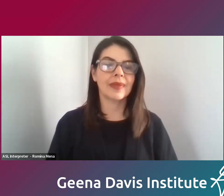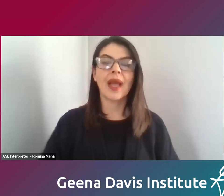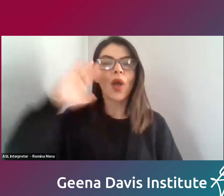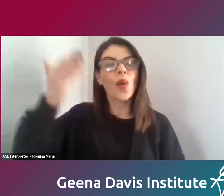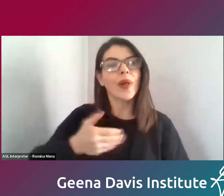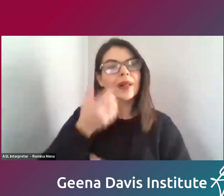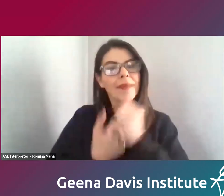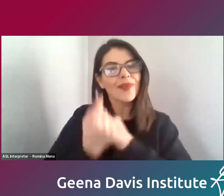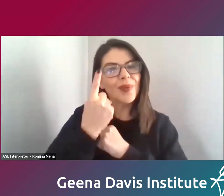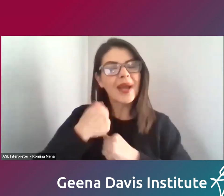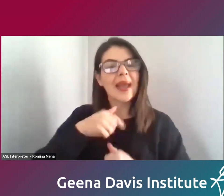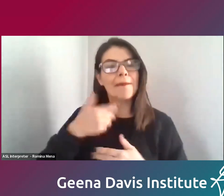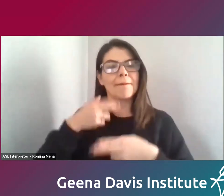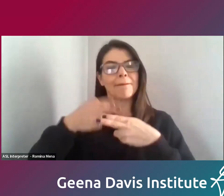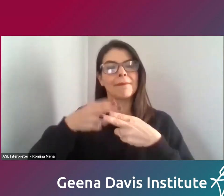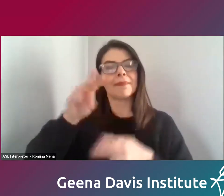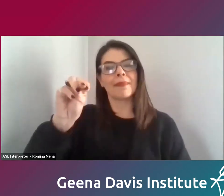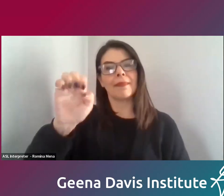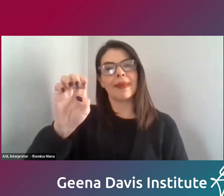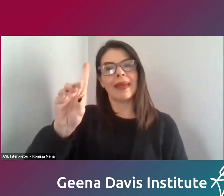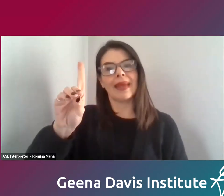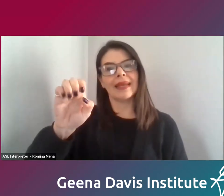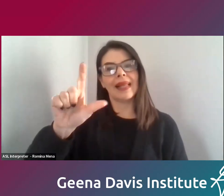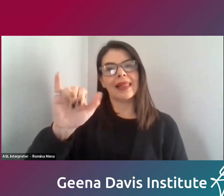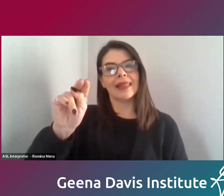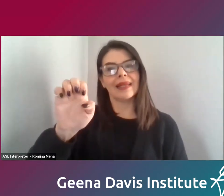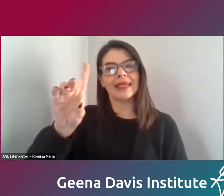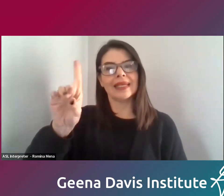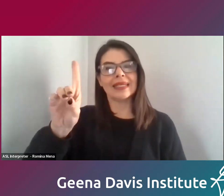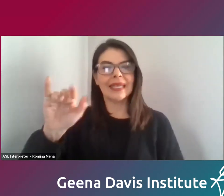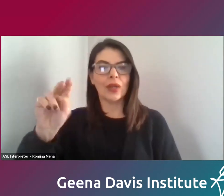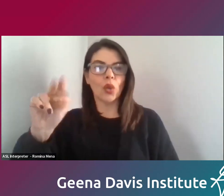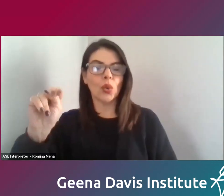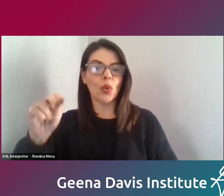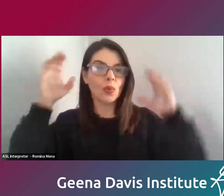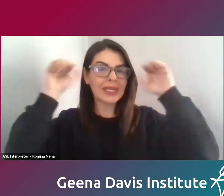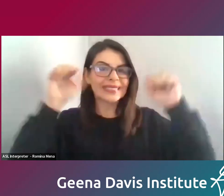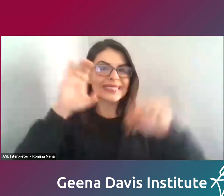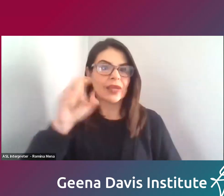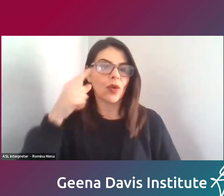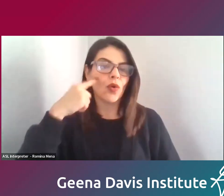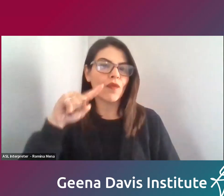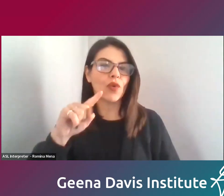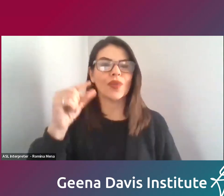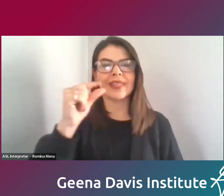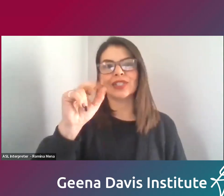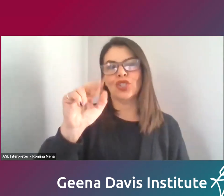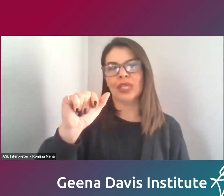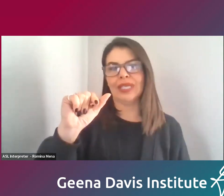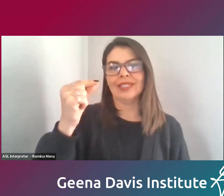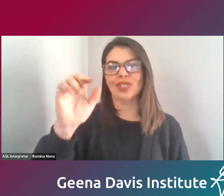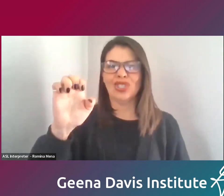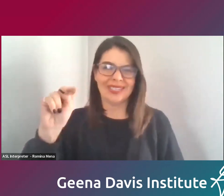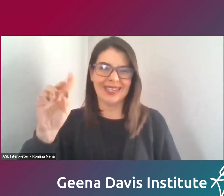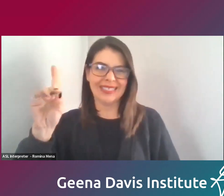Welcome, everyone. I'm Madeline Di Nonno, President and CEO of the Geena Davis Institute on Gender and Media. I'd